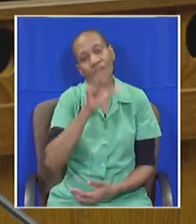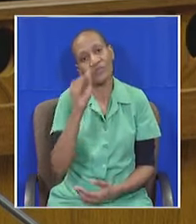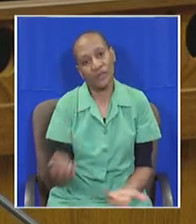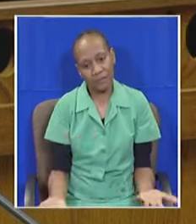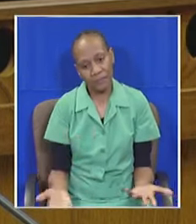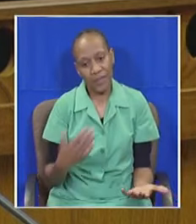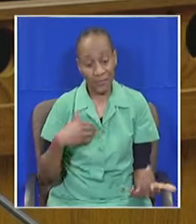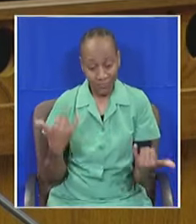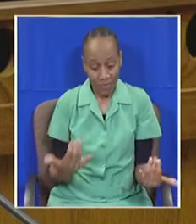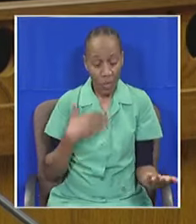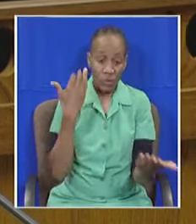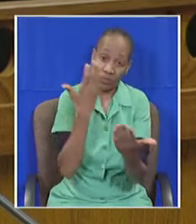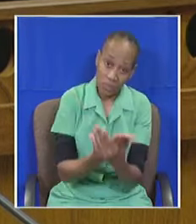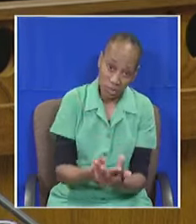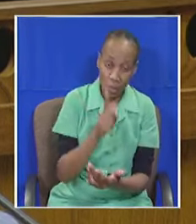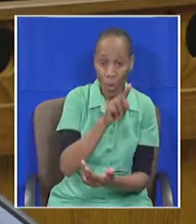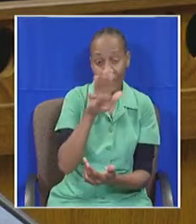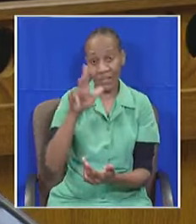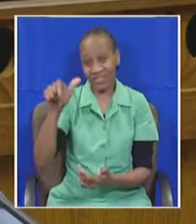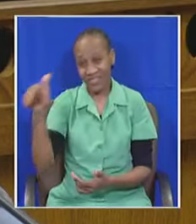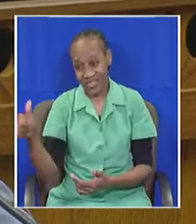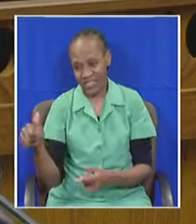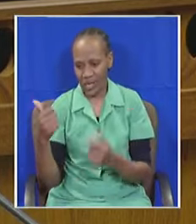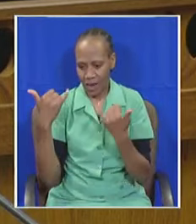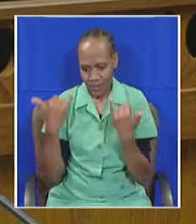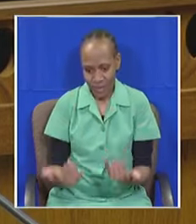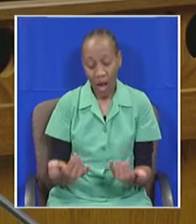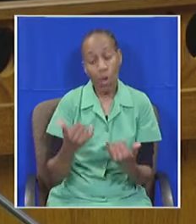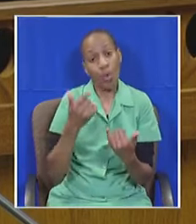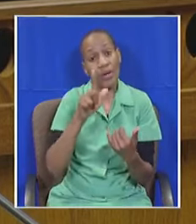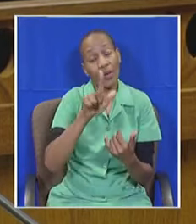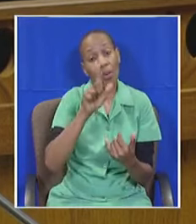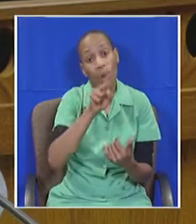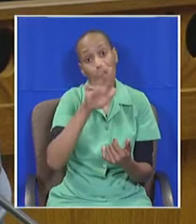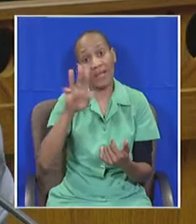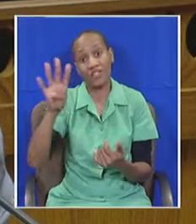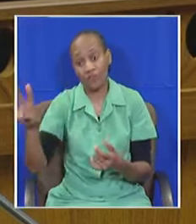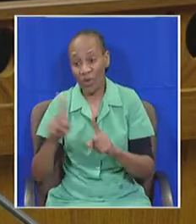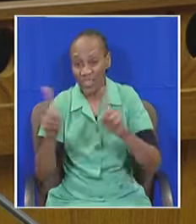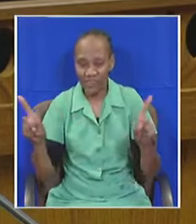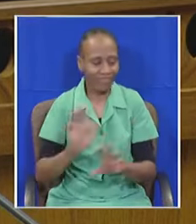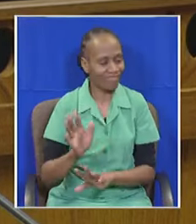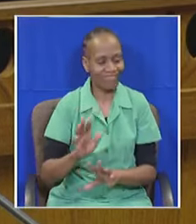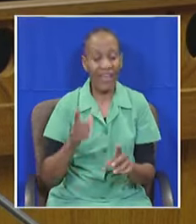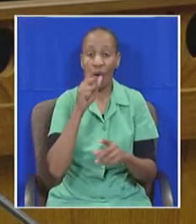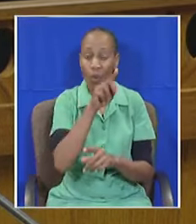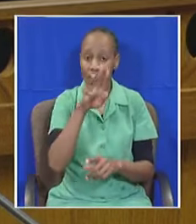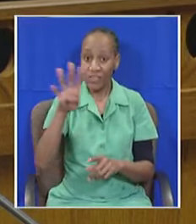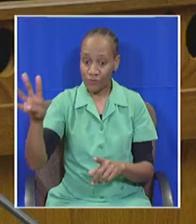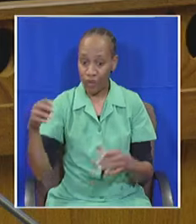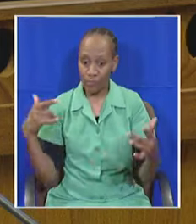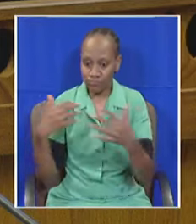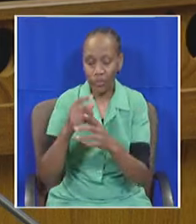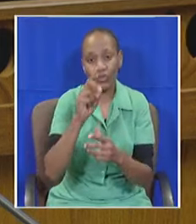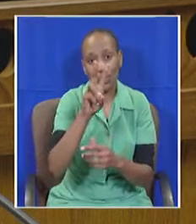To suggest that 1976 is no different to 1994 and that 1994 is no different to